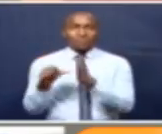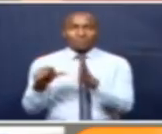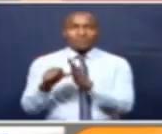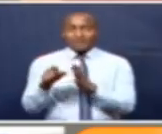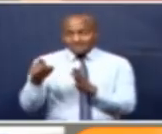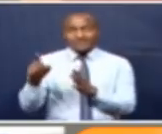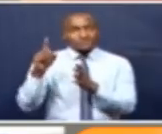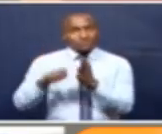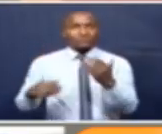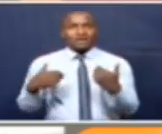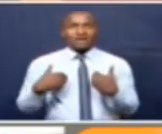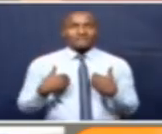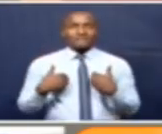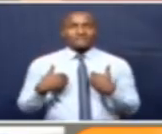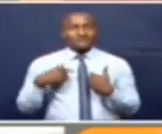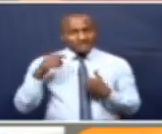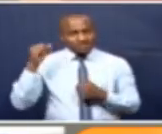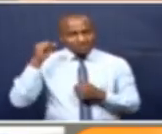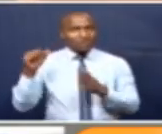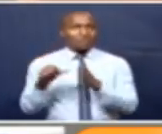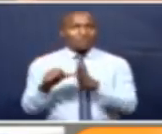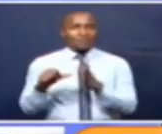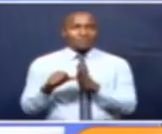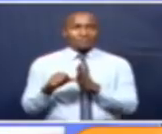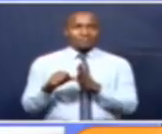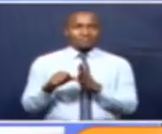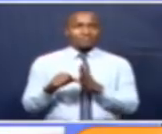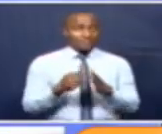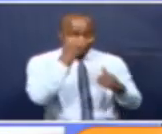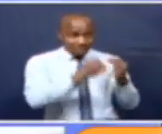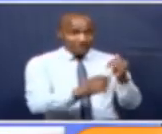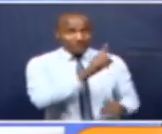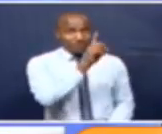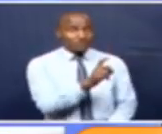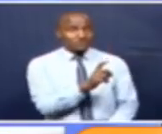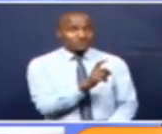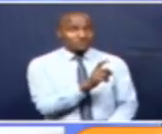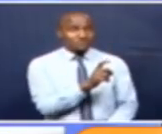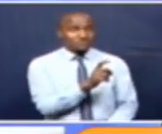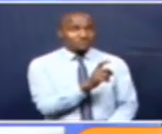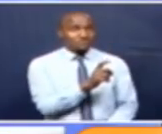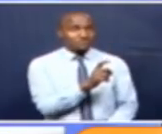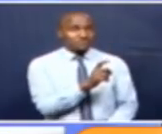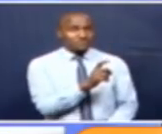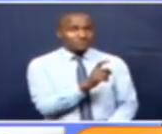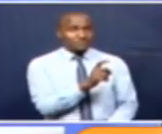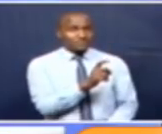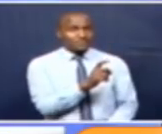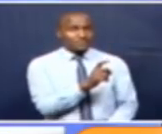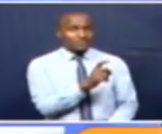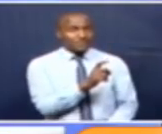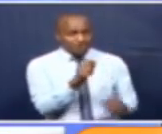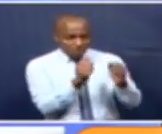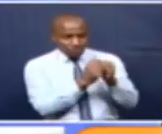we have ahead of us. It is a political problem. Final question. Best case, worst case scenario,